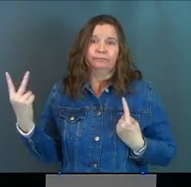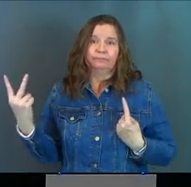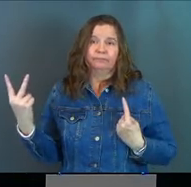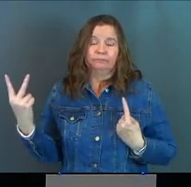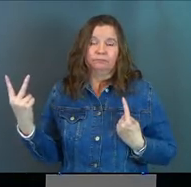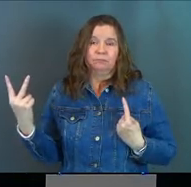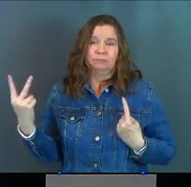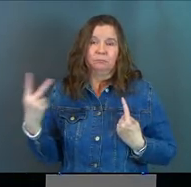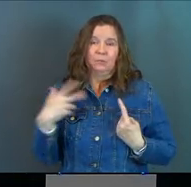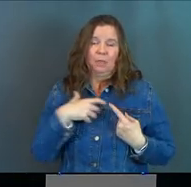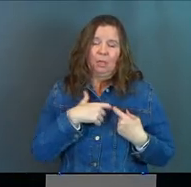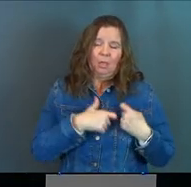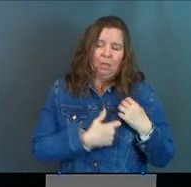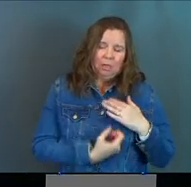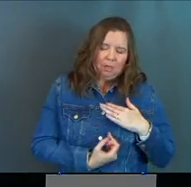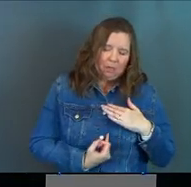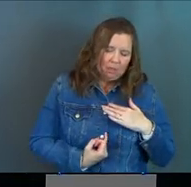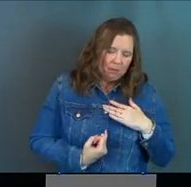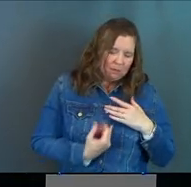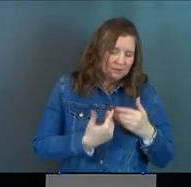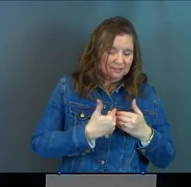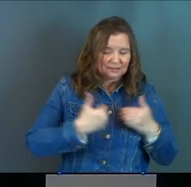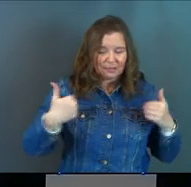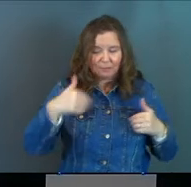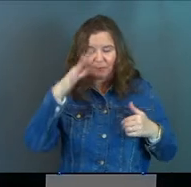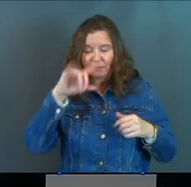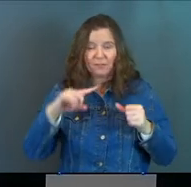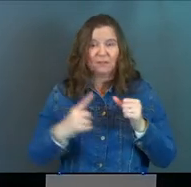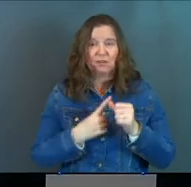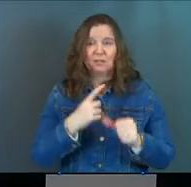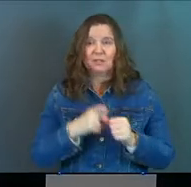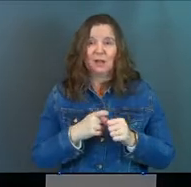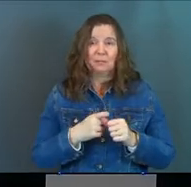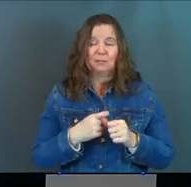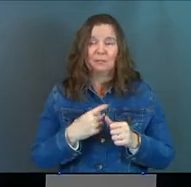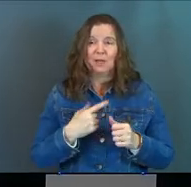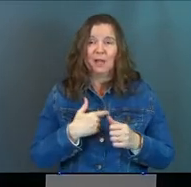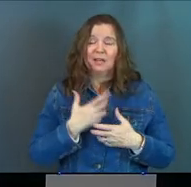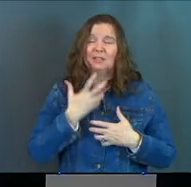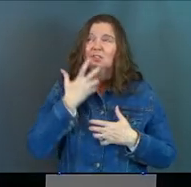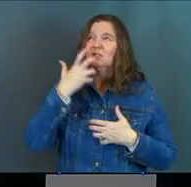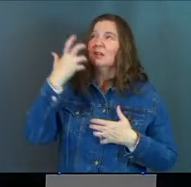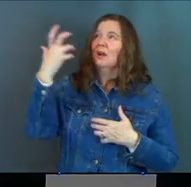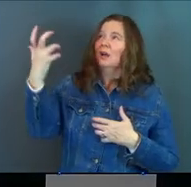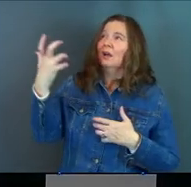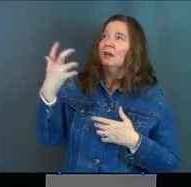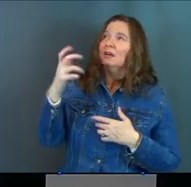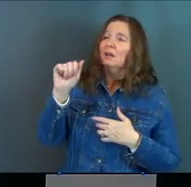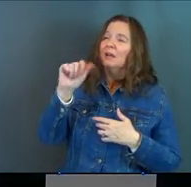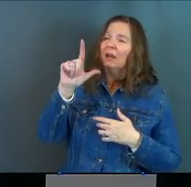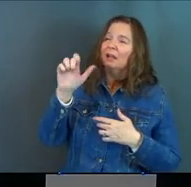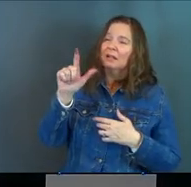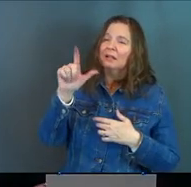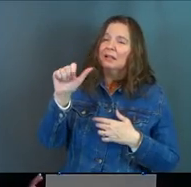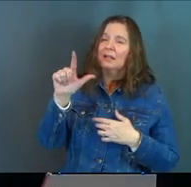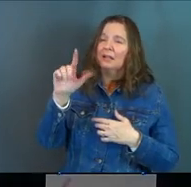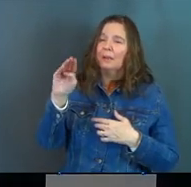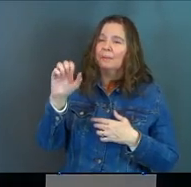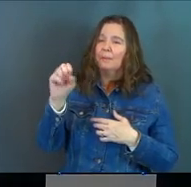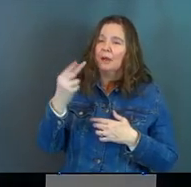And it breaks. And he's separated from the Father for the very first time. And he shouts out, Eli, Eli,